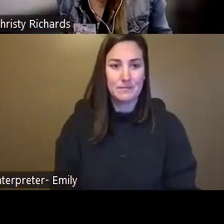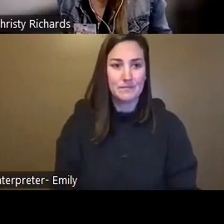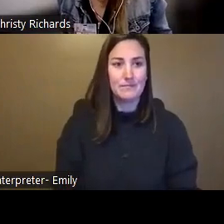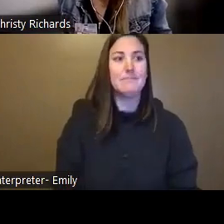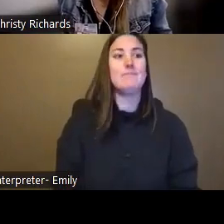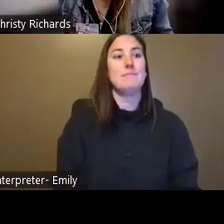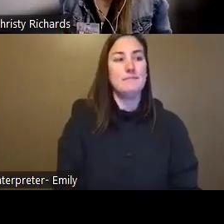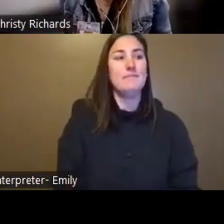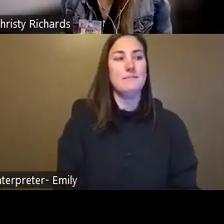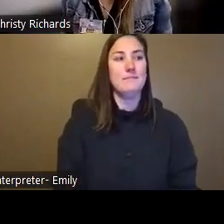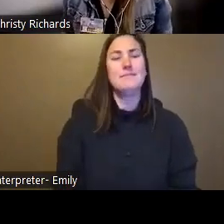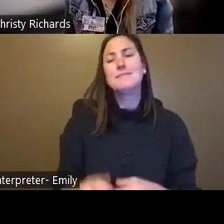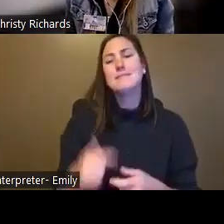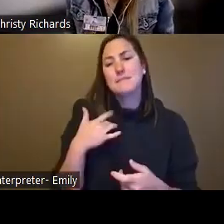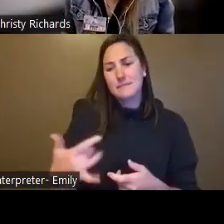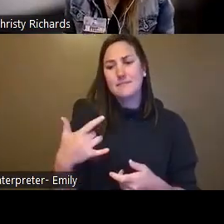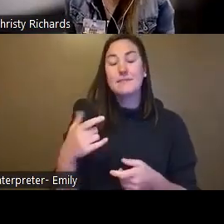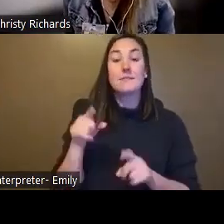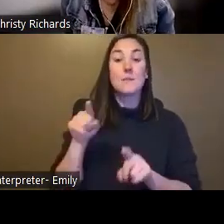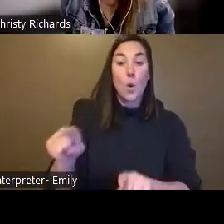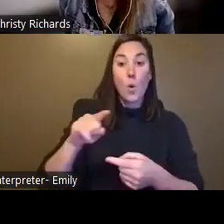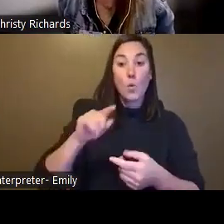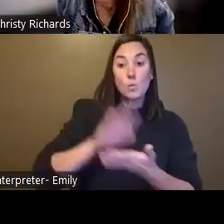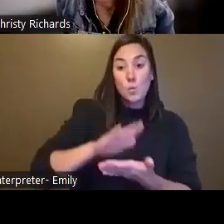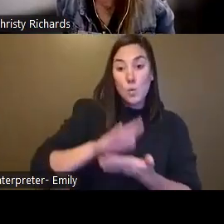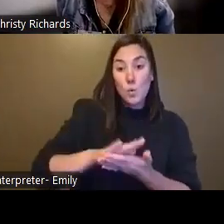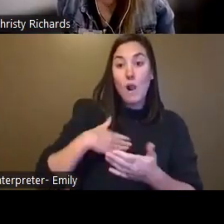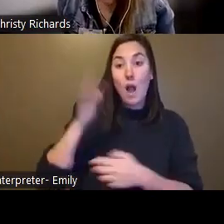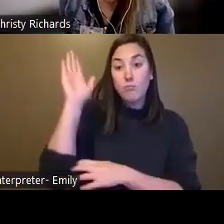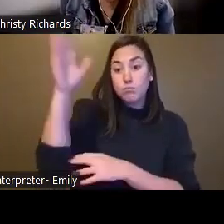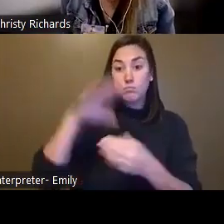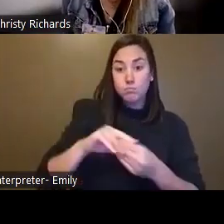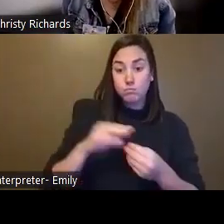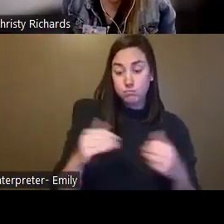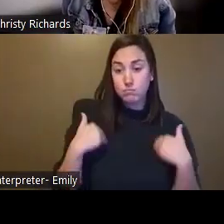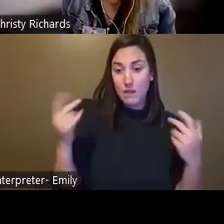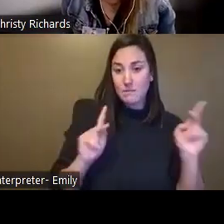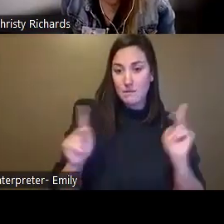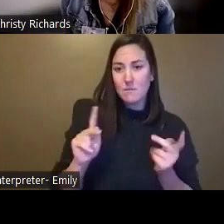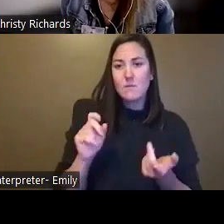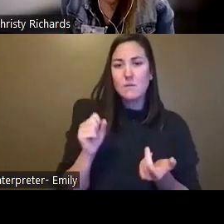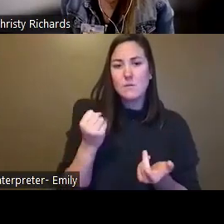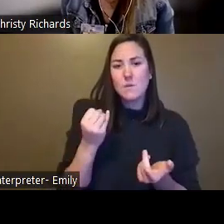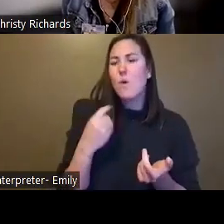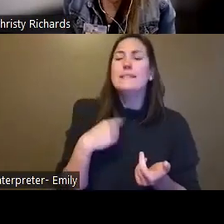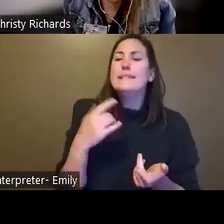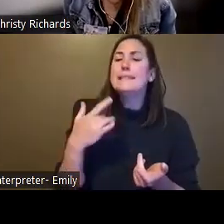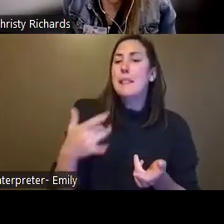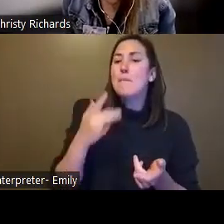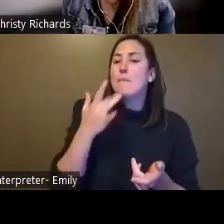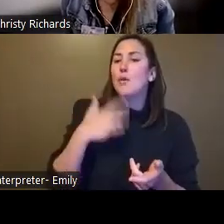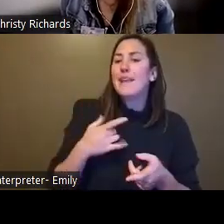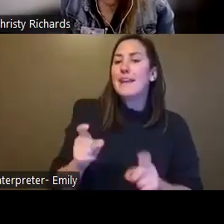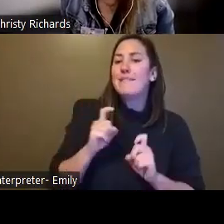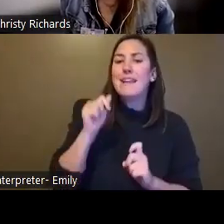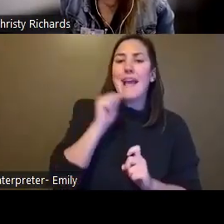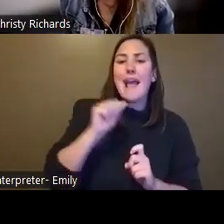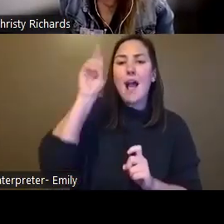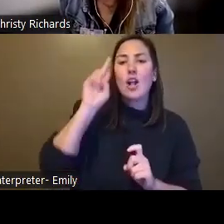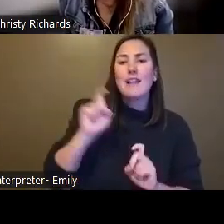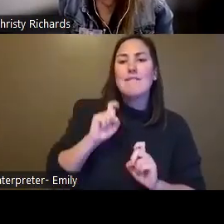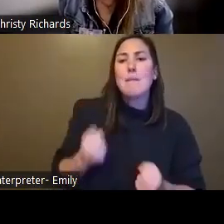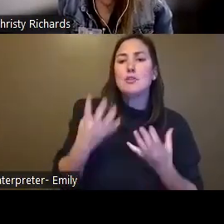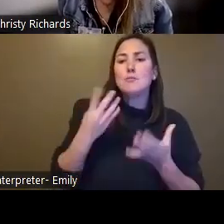So when I speak to youth in the schools, I ask them, how much money do you get from aunts and uncles for your birthday? And they usually tell me between $20 and